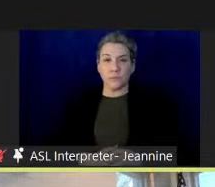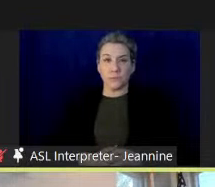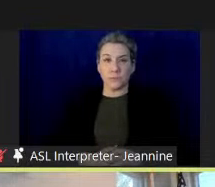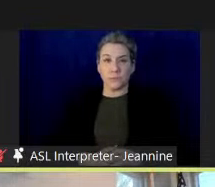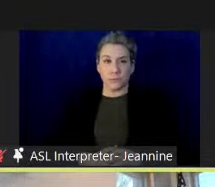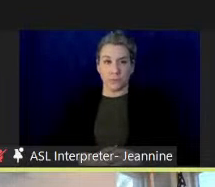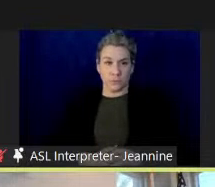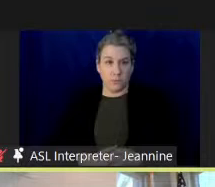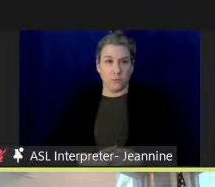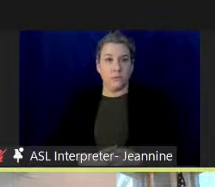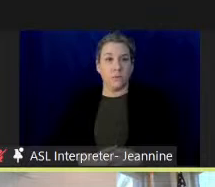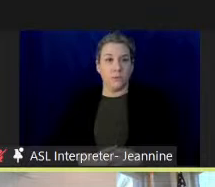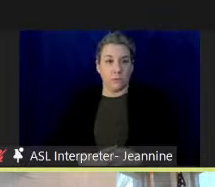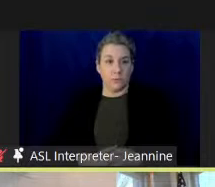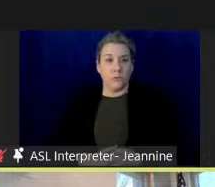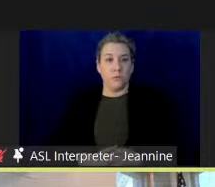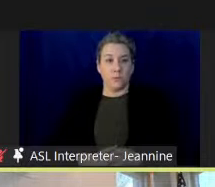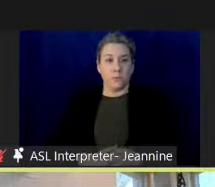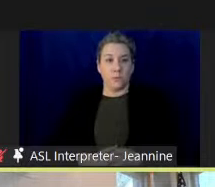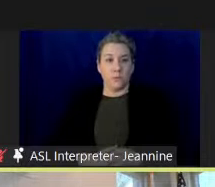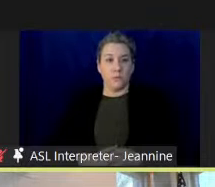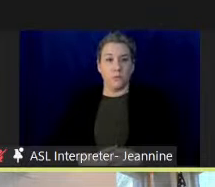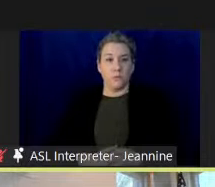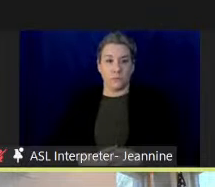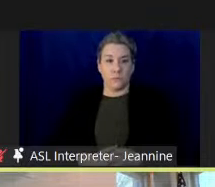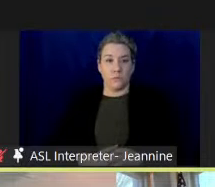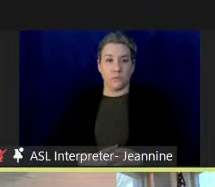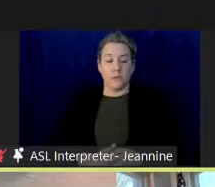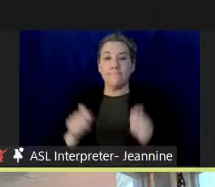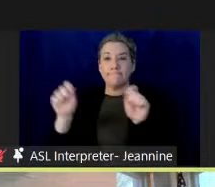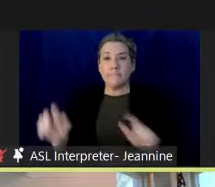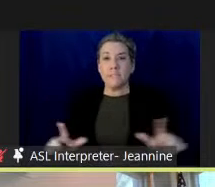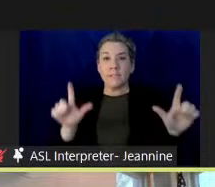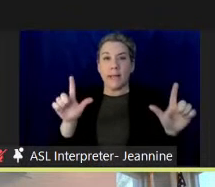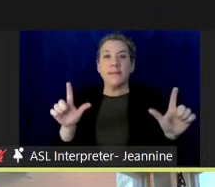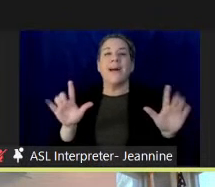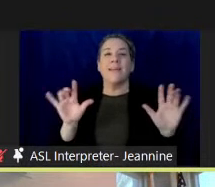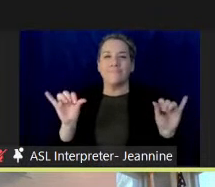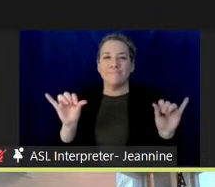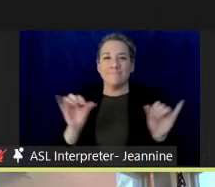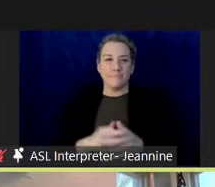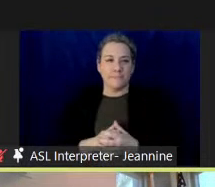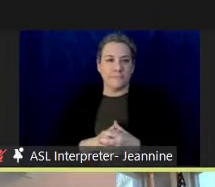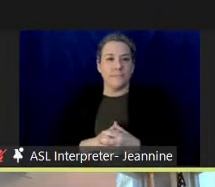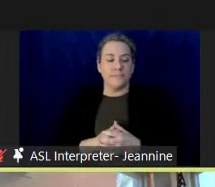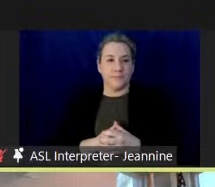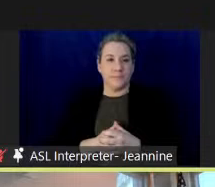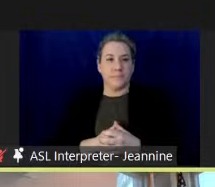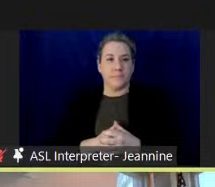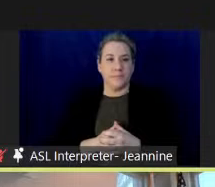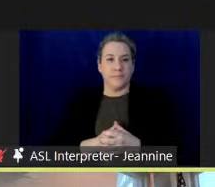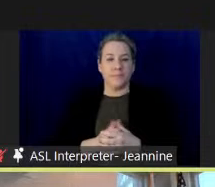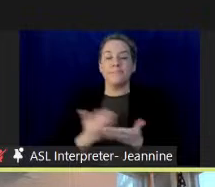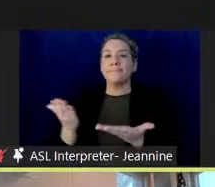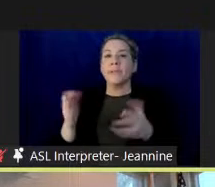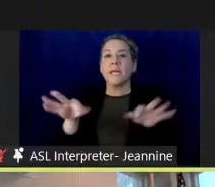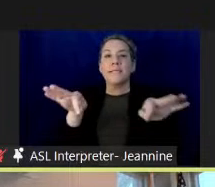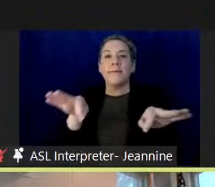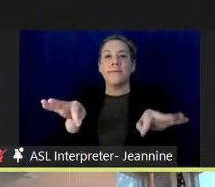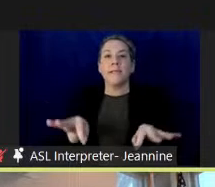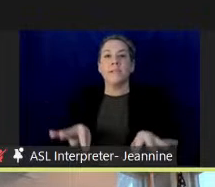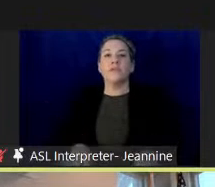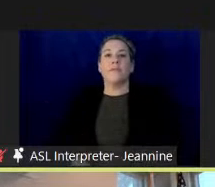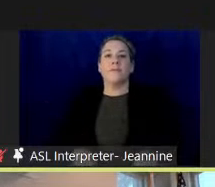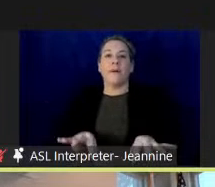All right, I'm going to switch the screen or the slides here. Just give me 1 second. Oh, here we go. Okay, and here's your definition from the Department of